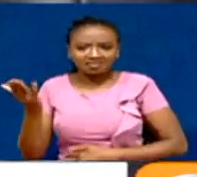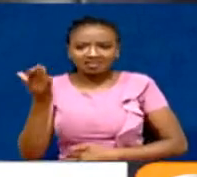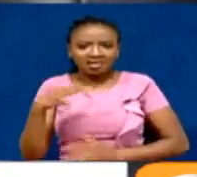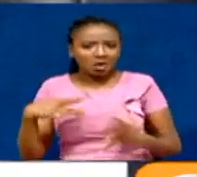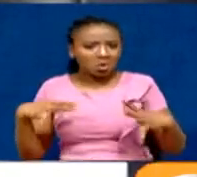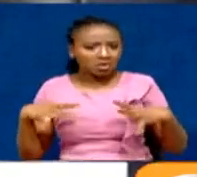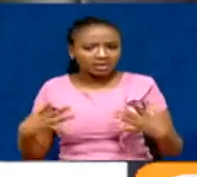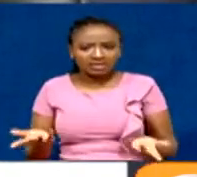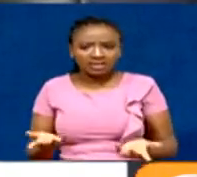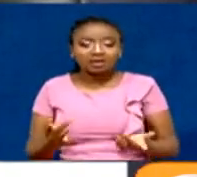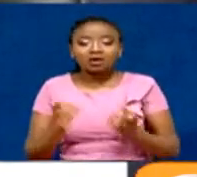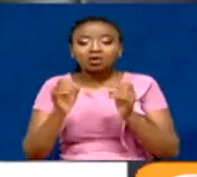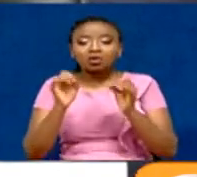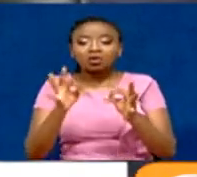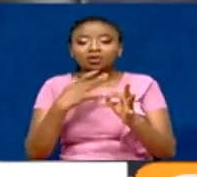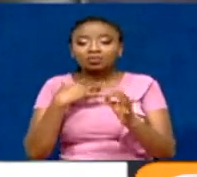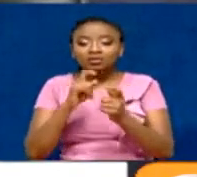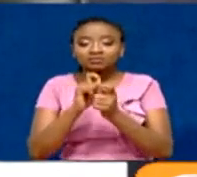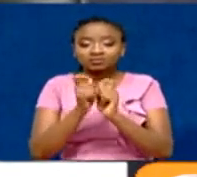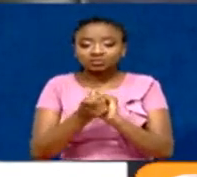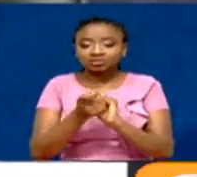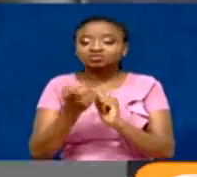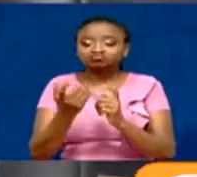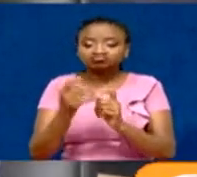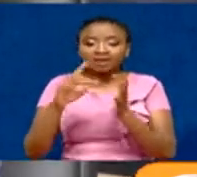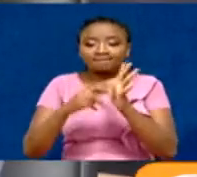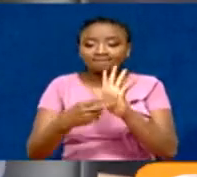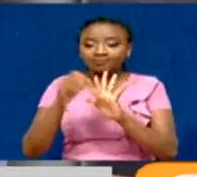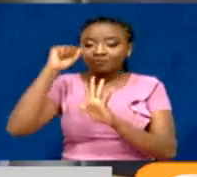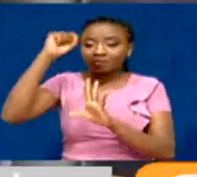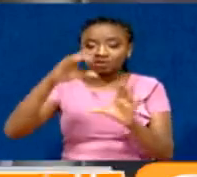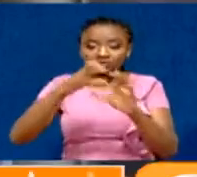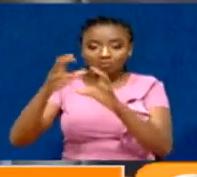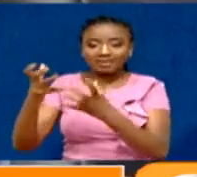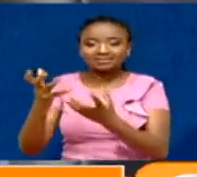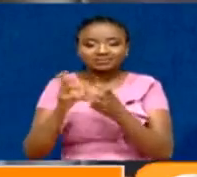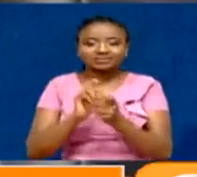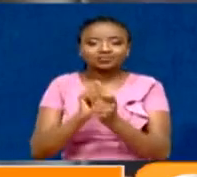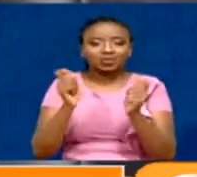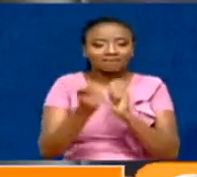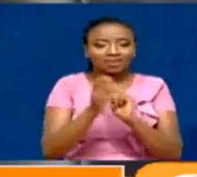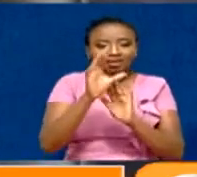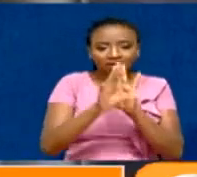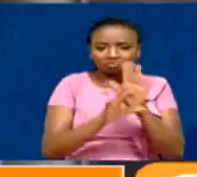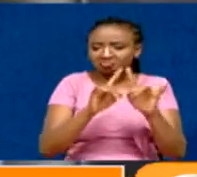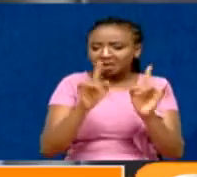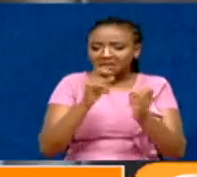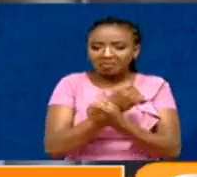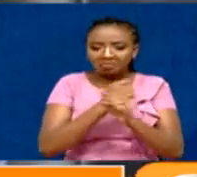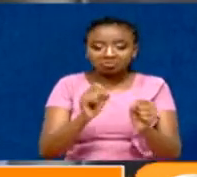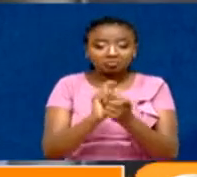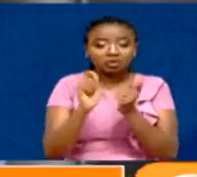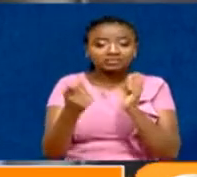to change the meaning of the political party, we must go and amend the constitution, but we cannot change the